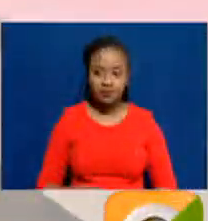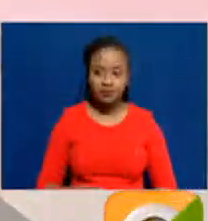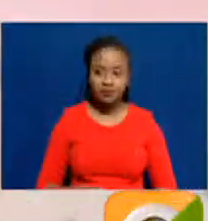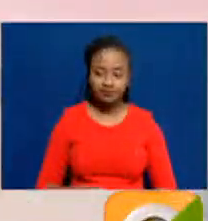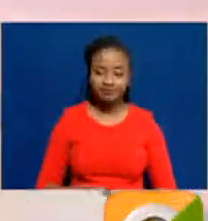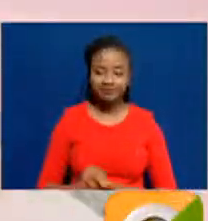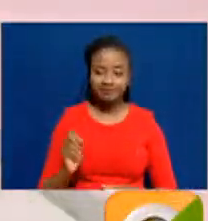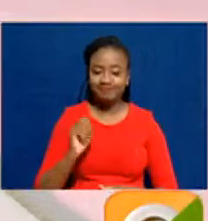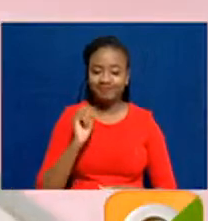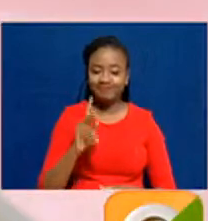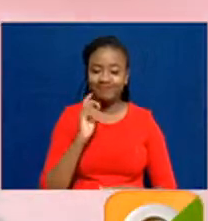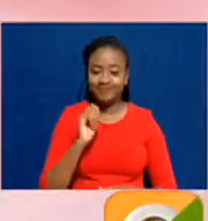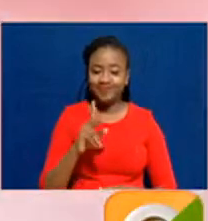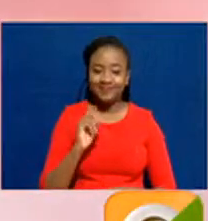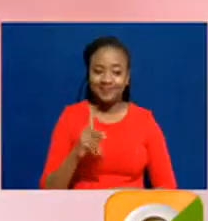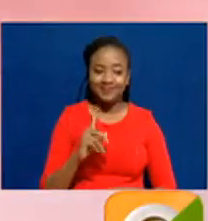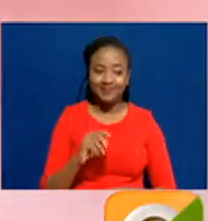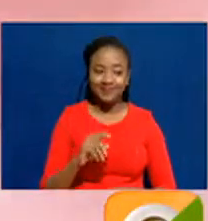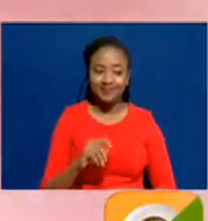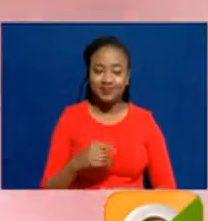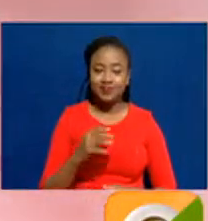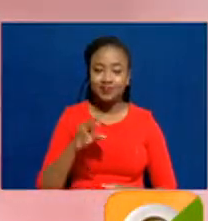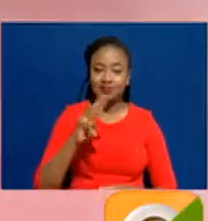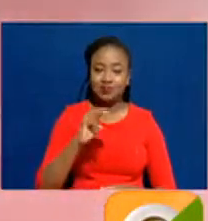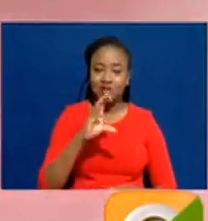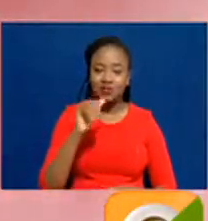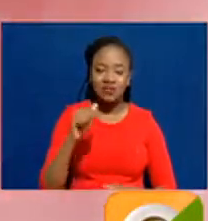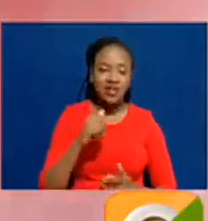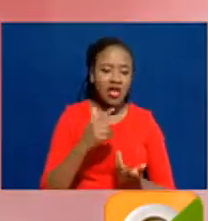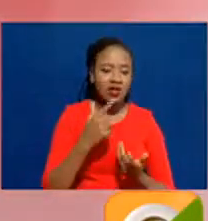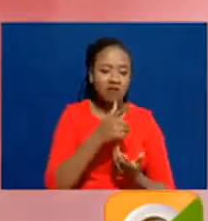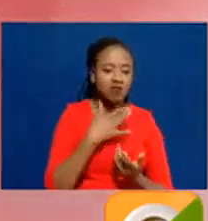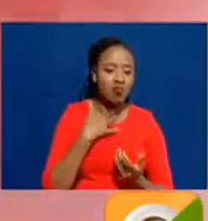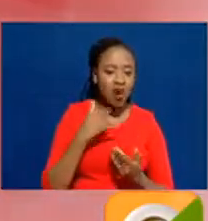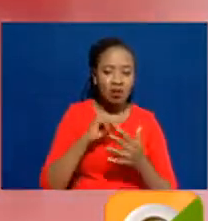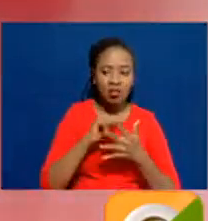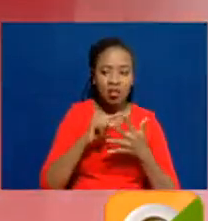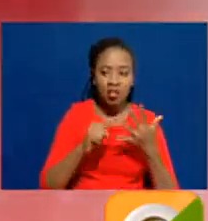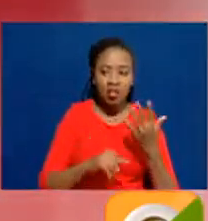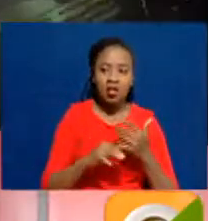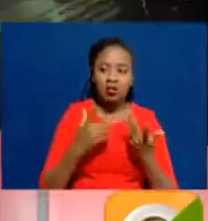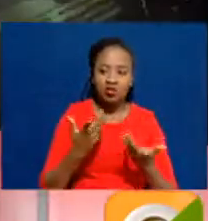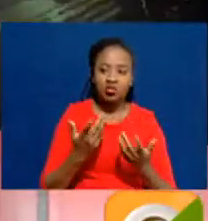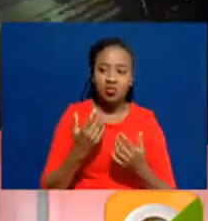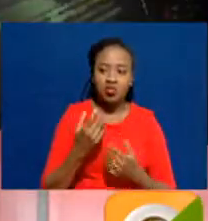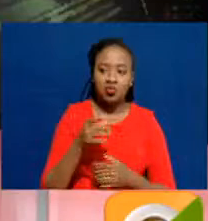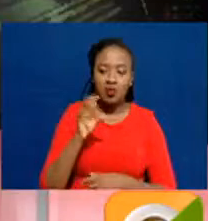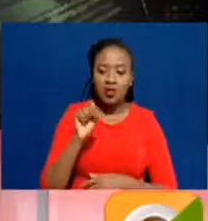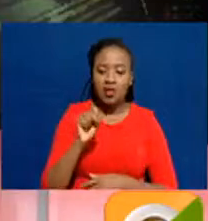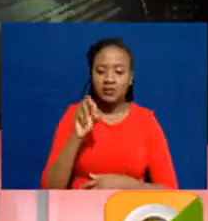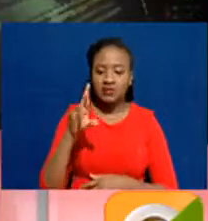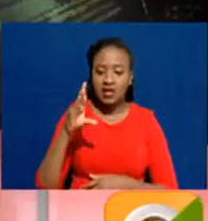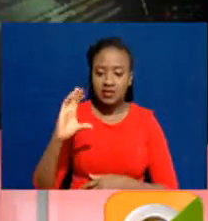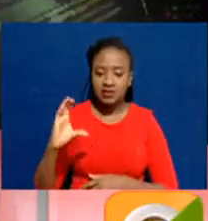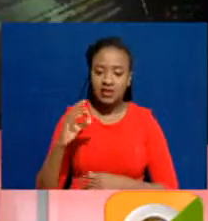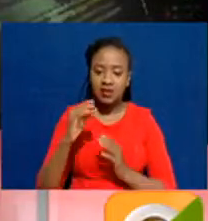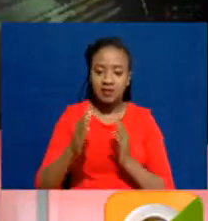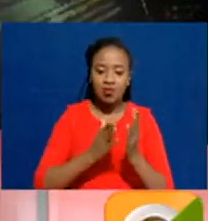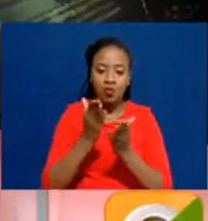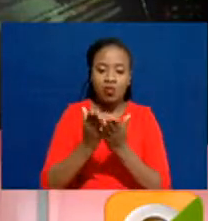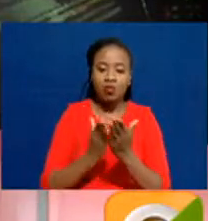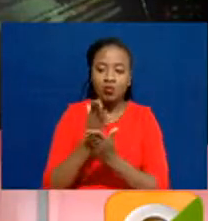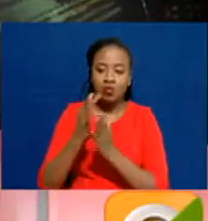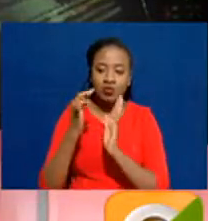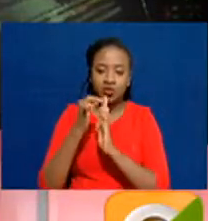All right, and related to that story about the MCA's pleas, obviously the Salaries and Remuneration Commission proposals in regards